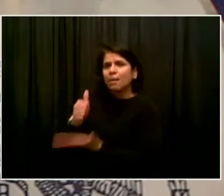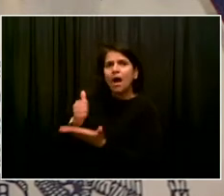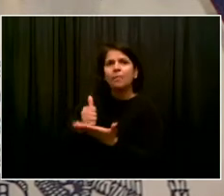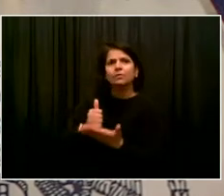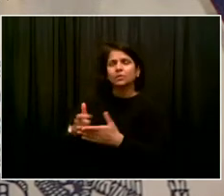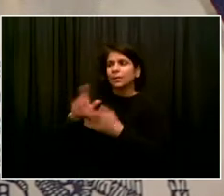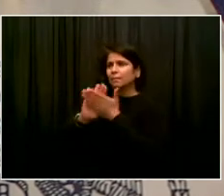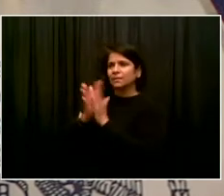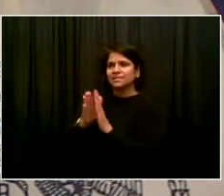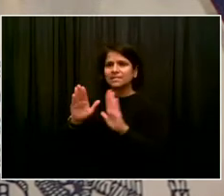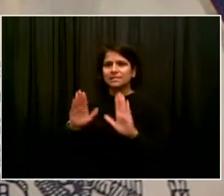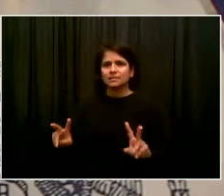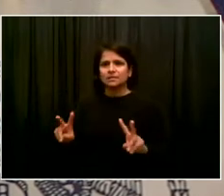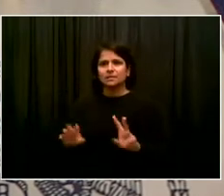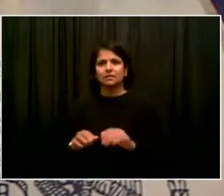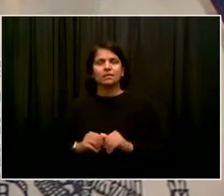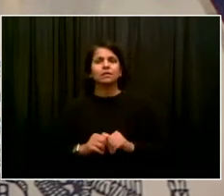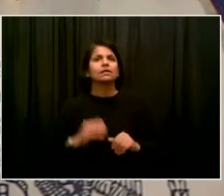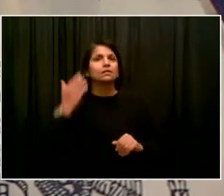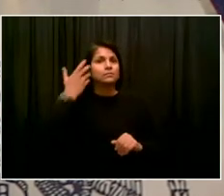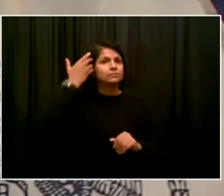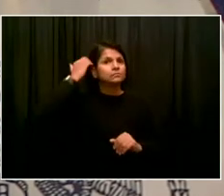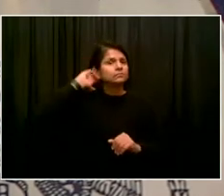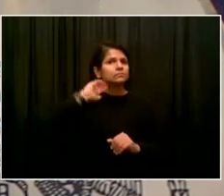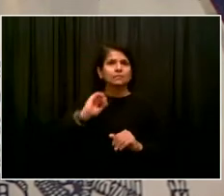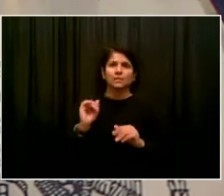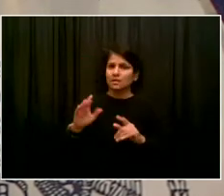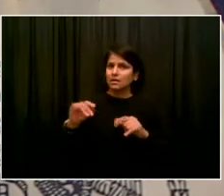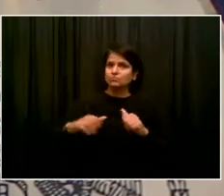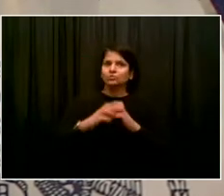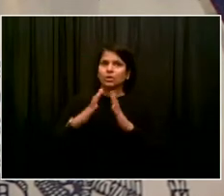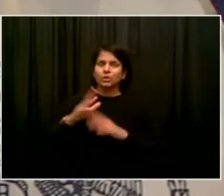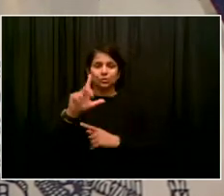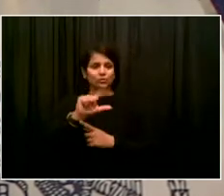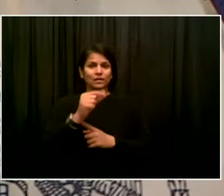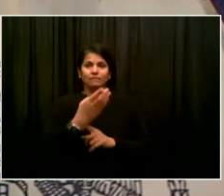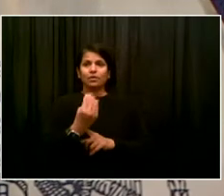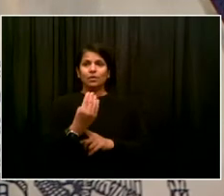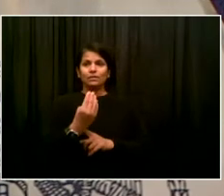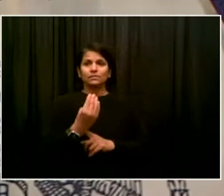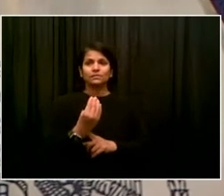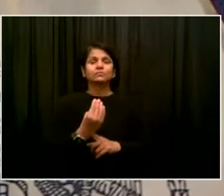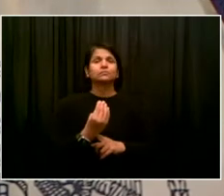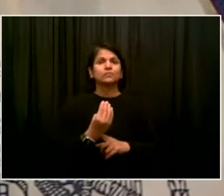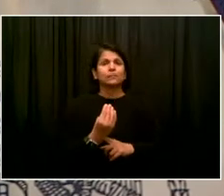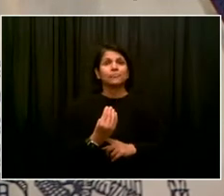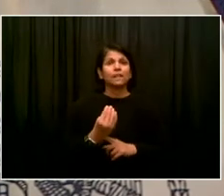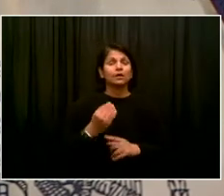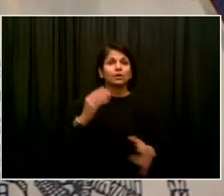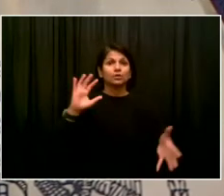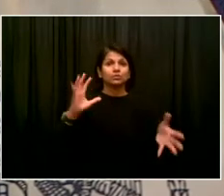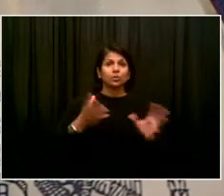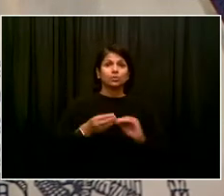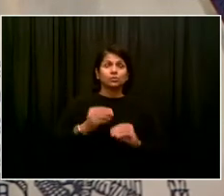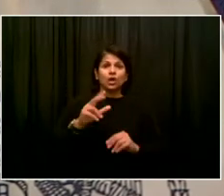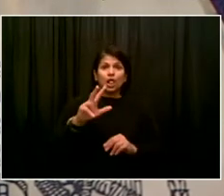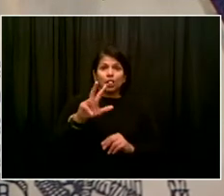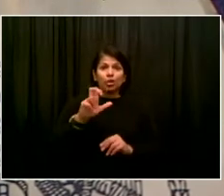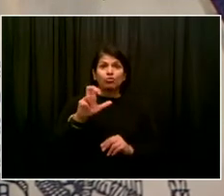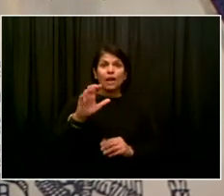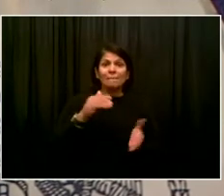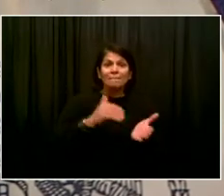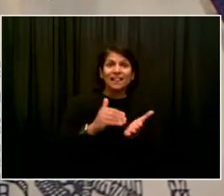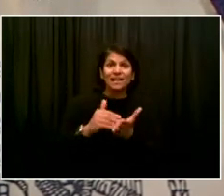2014, the city's invested over $300 million in over 40 community organizations doing